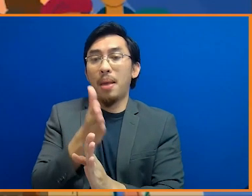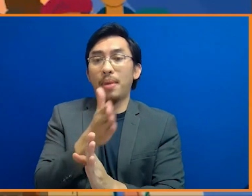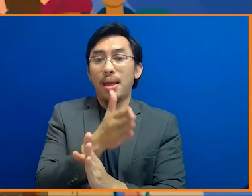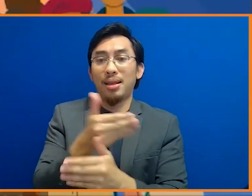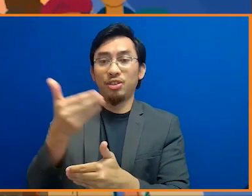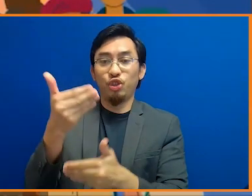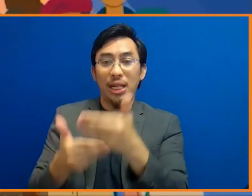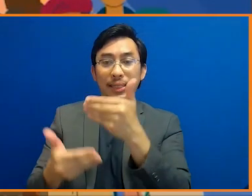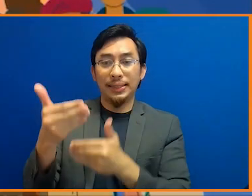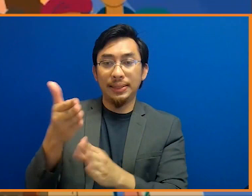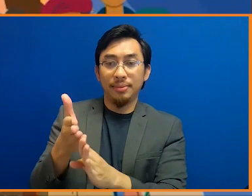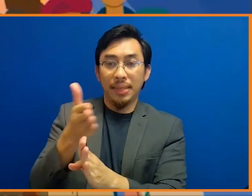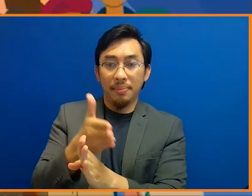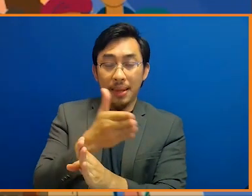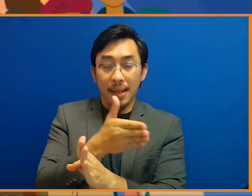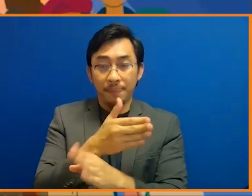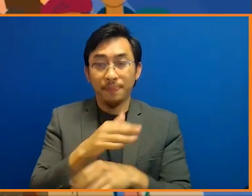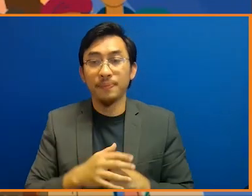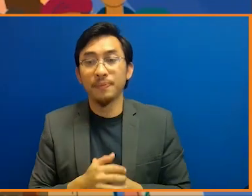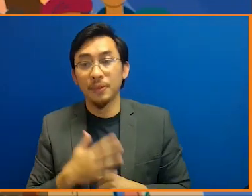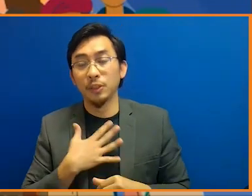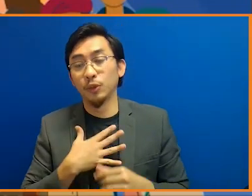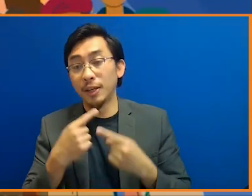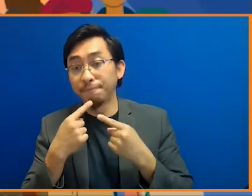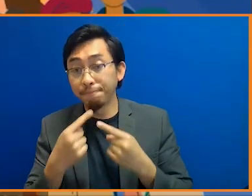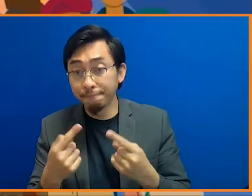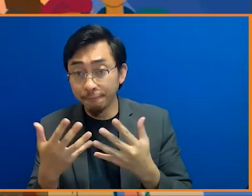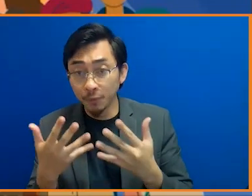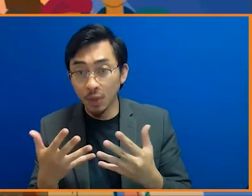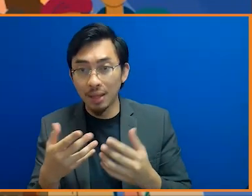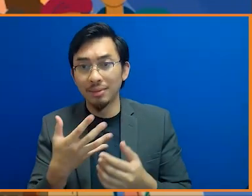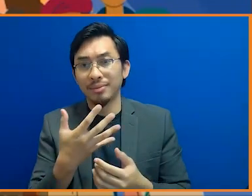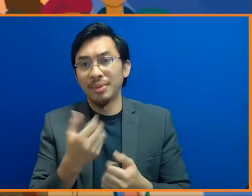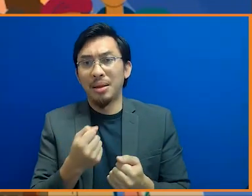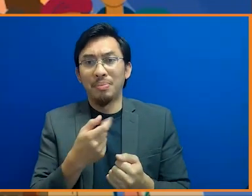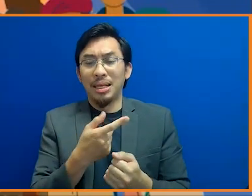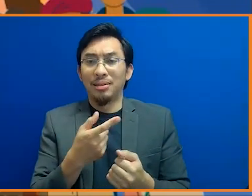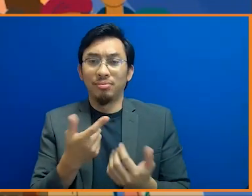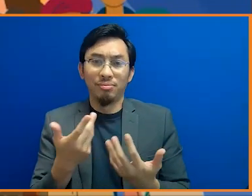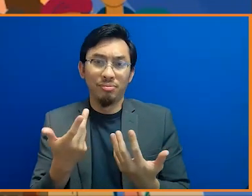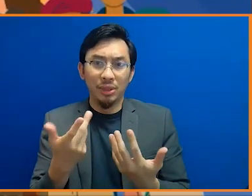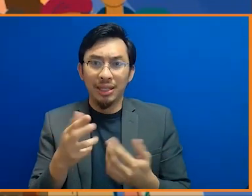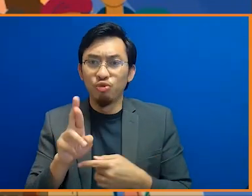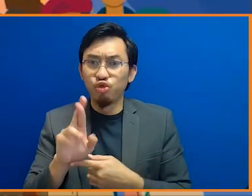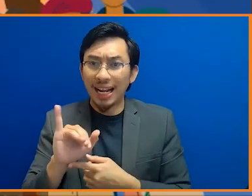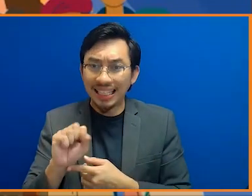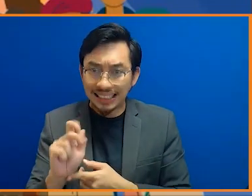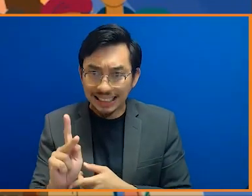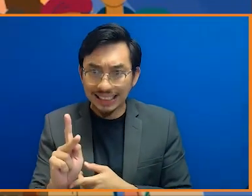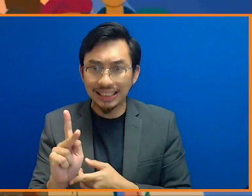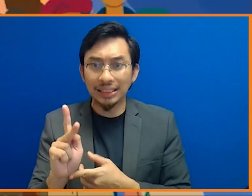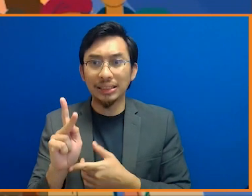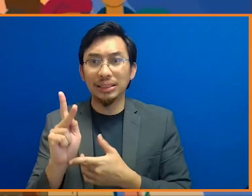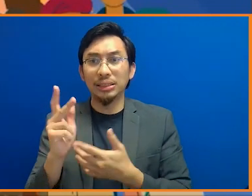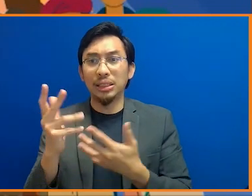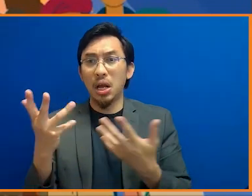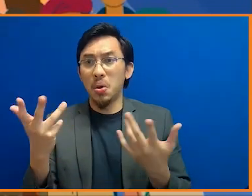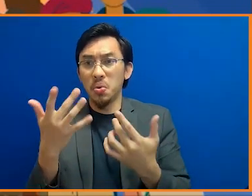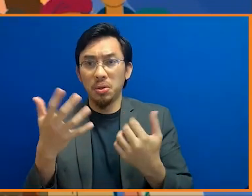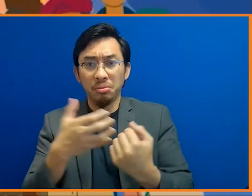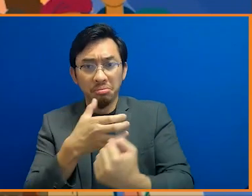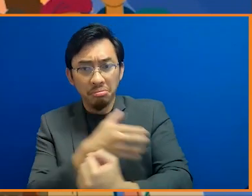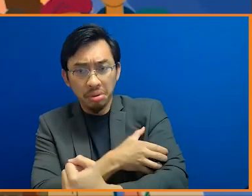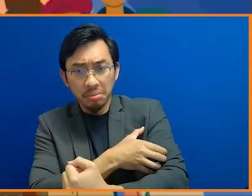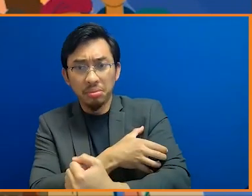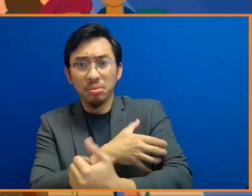previous slide. Now, some terms that I would like to highlight is on risk, hazard, vulnerability, and